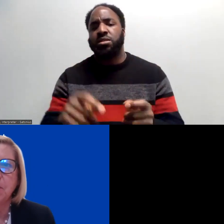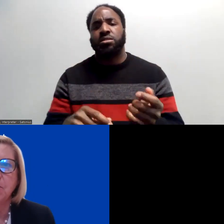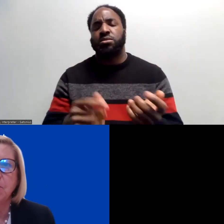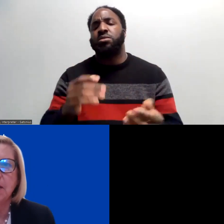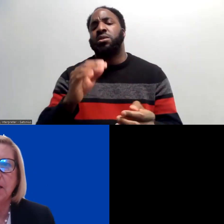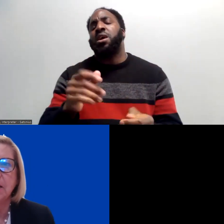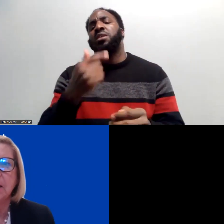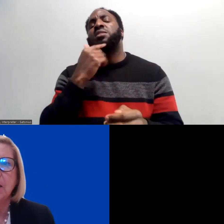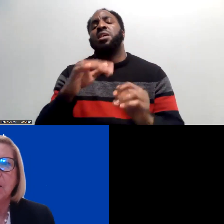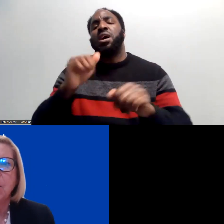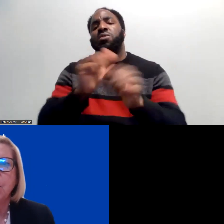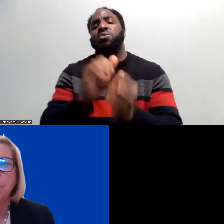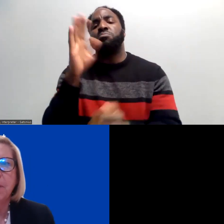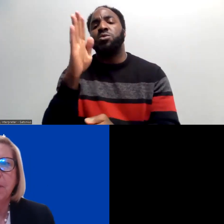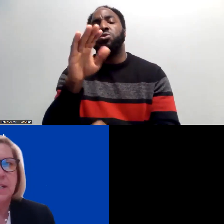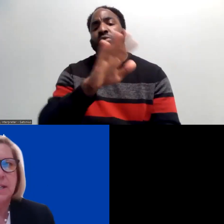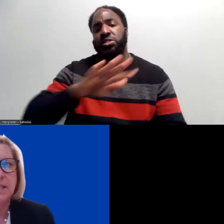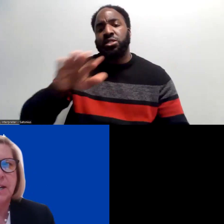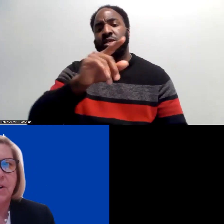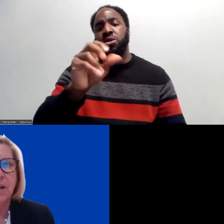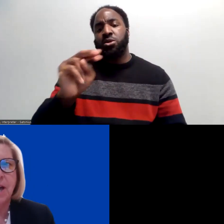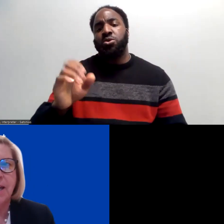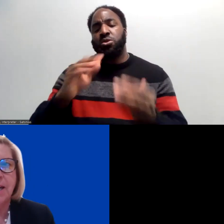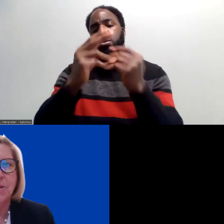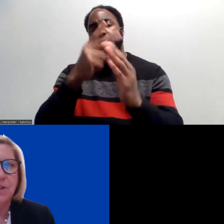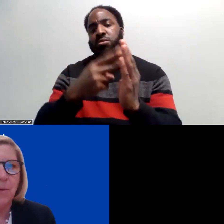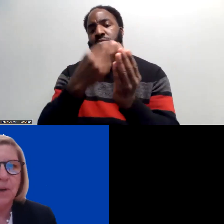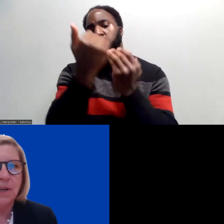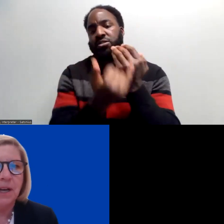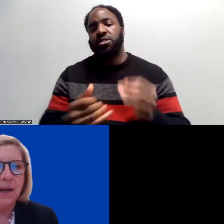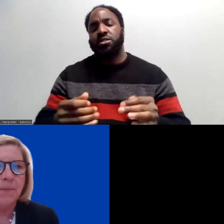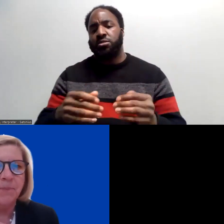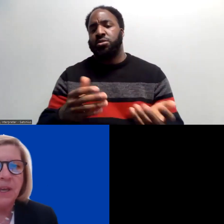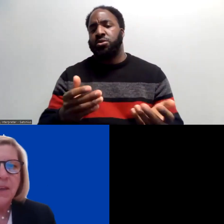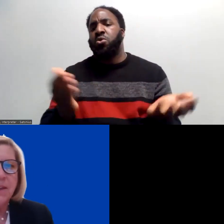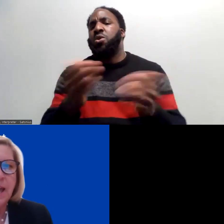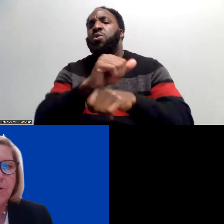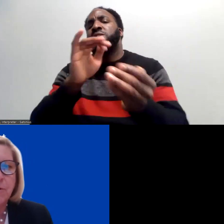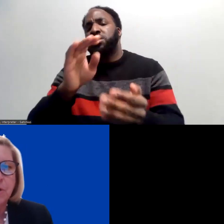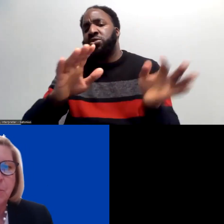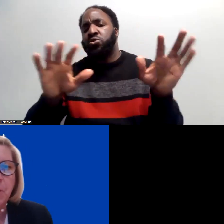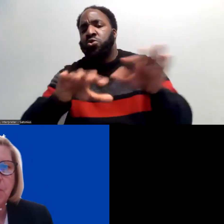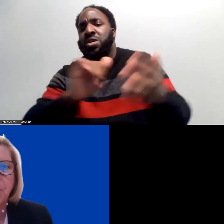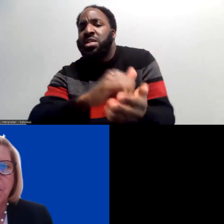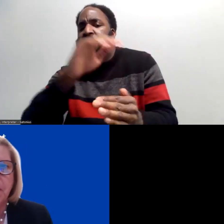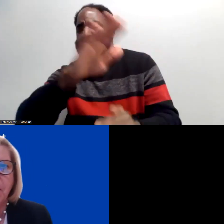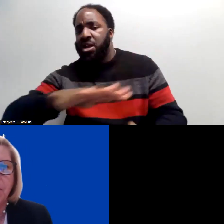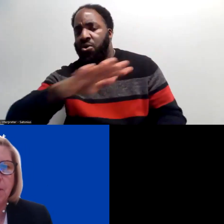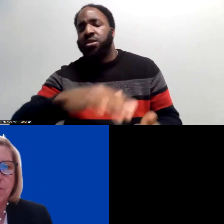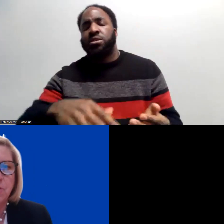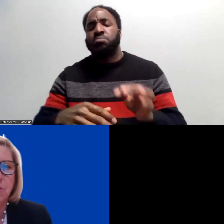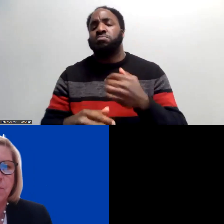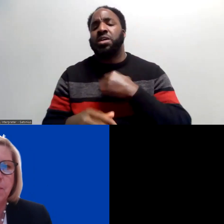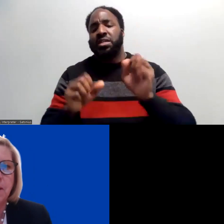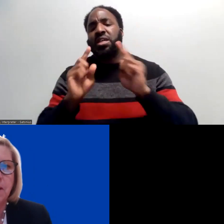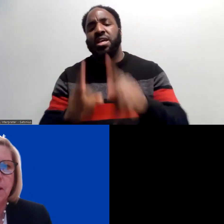love to better understand the work being done in this area. I can answer that one. The California Department of Public Health